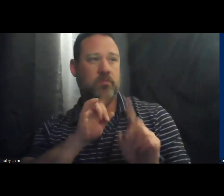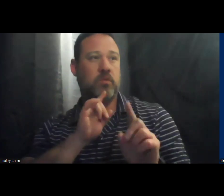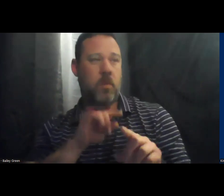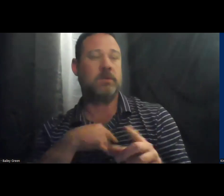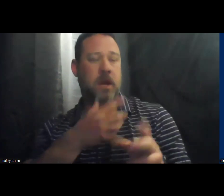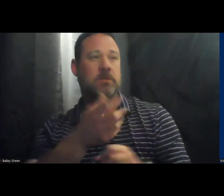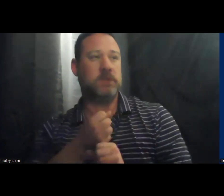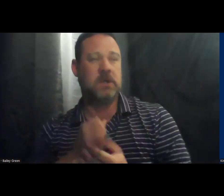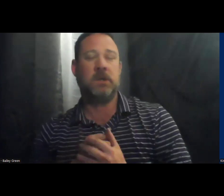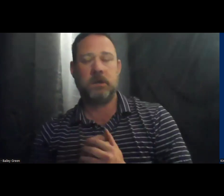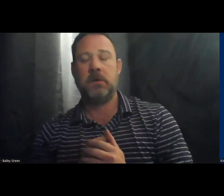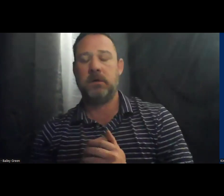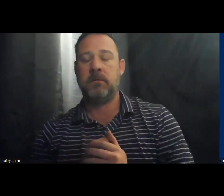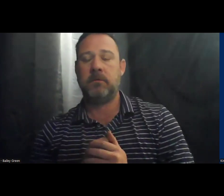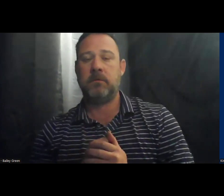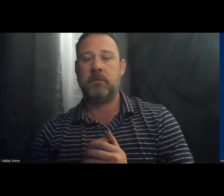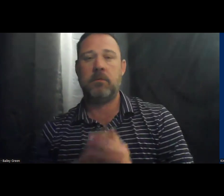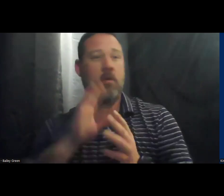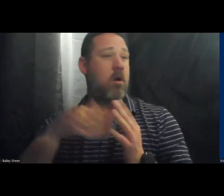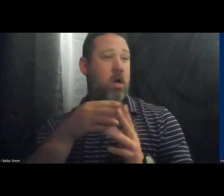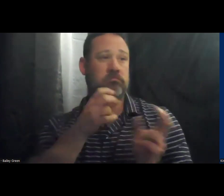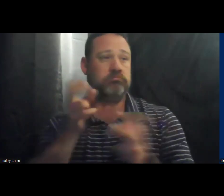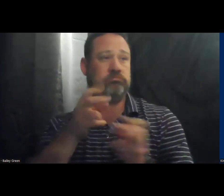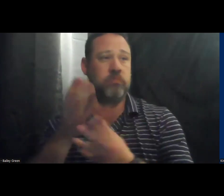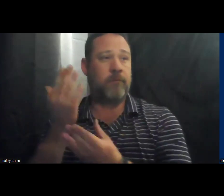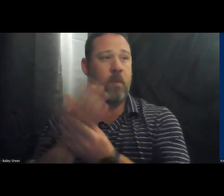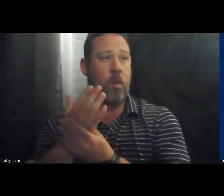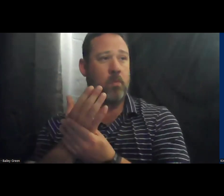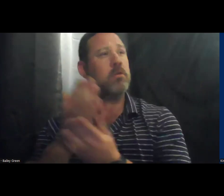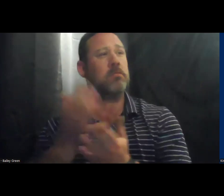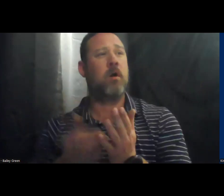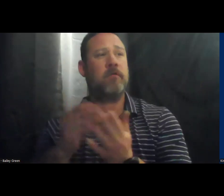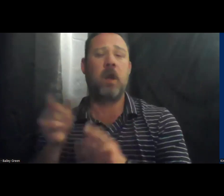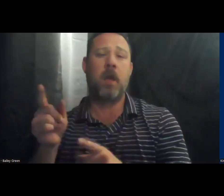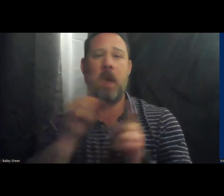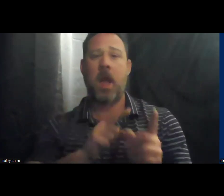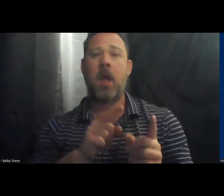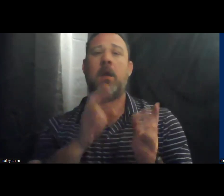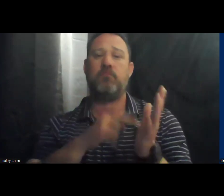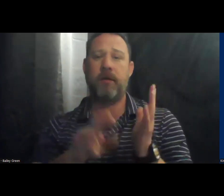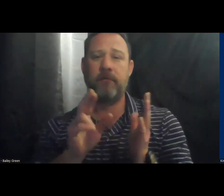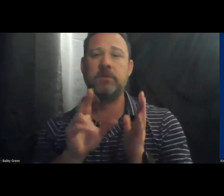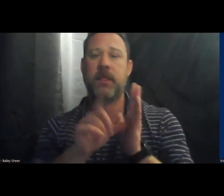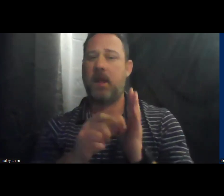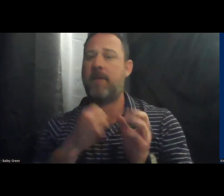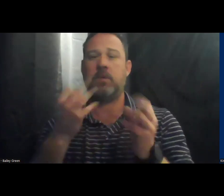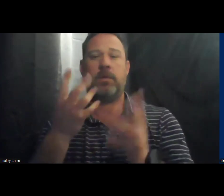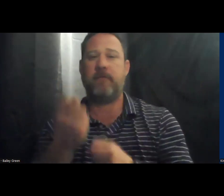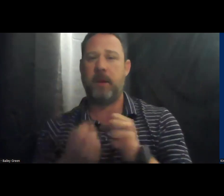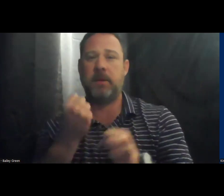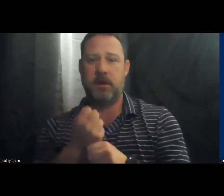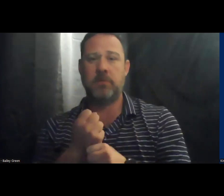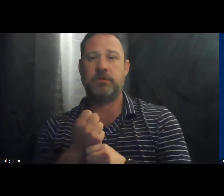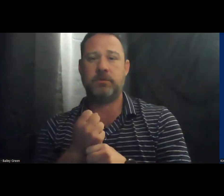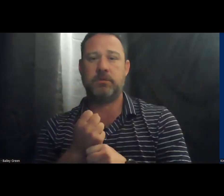out. And they all go in a folder, and I often go back and reference them later, and I've been doing that for so many years.